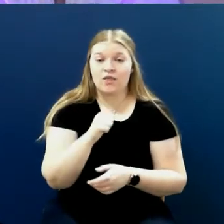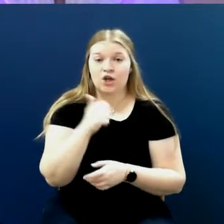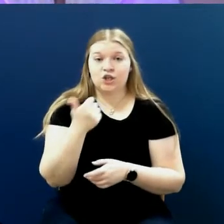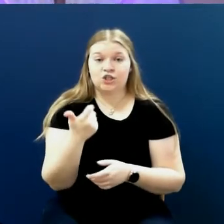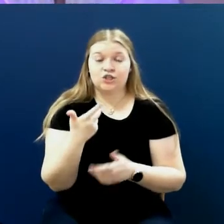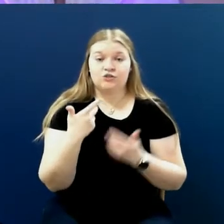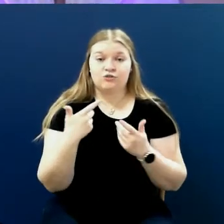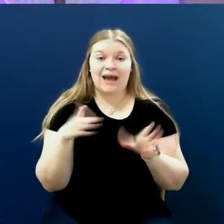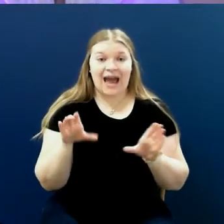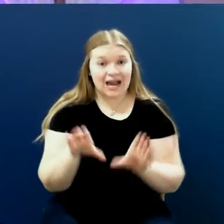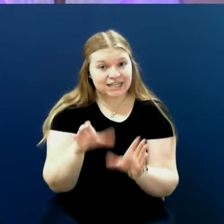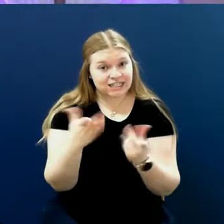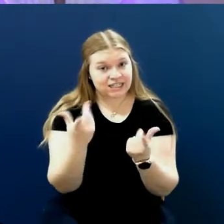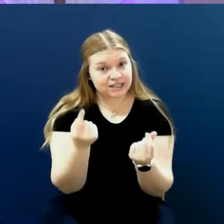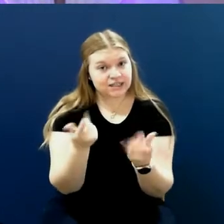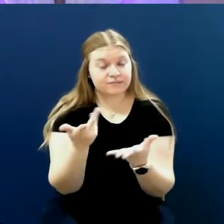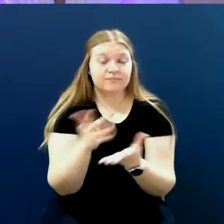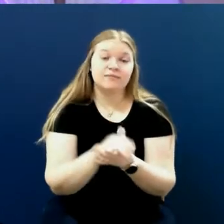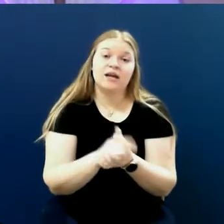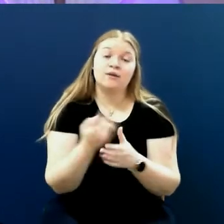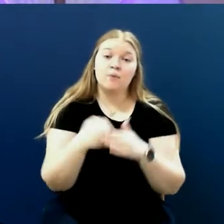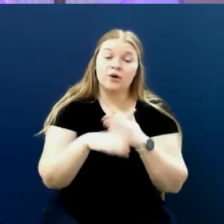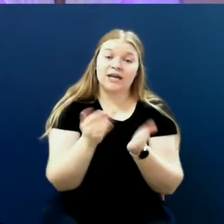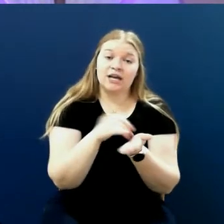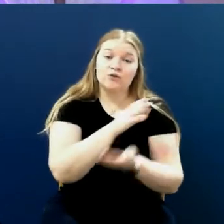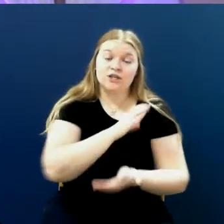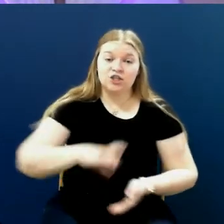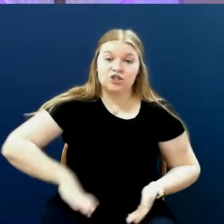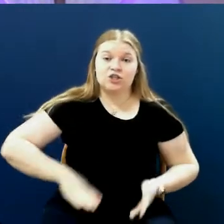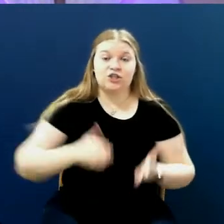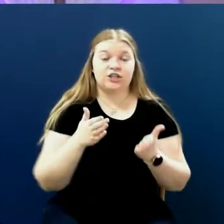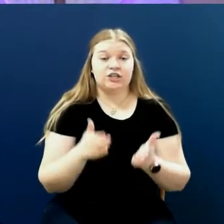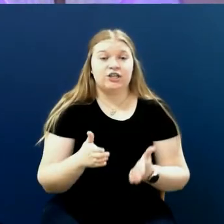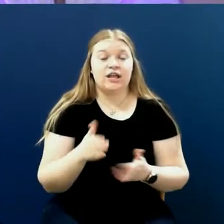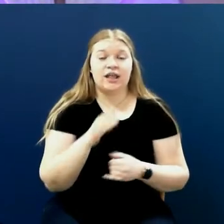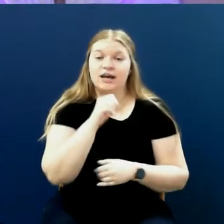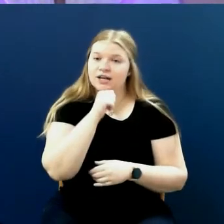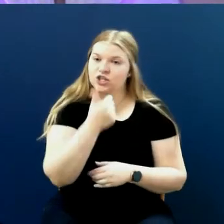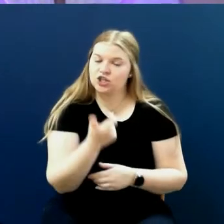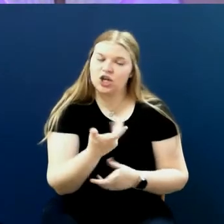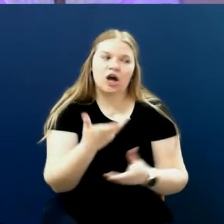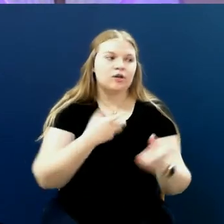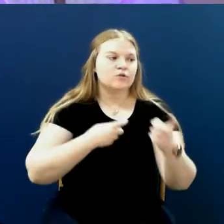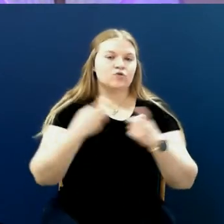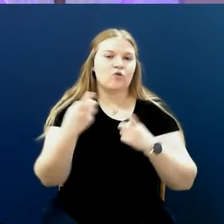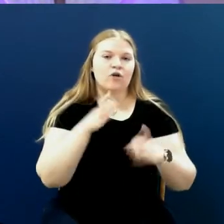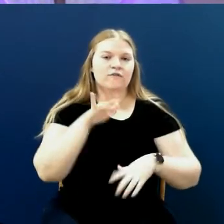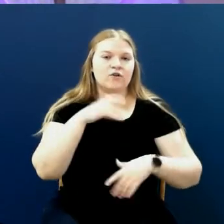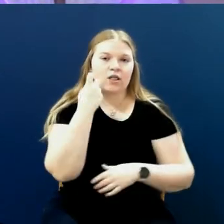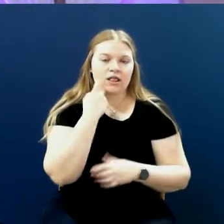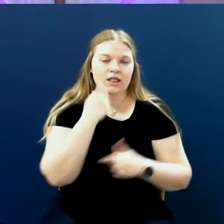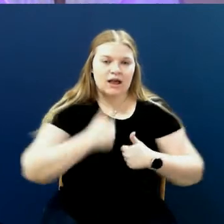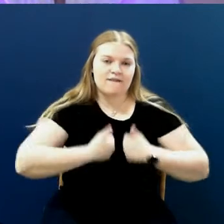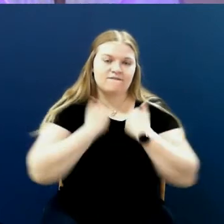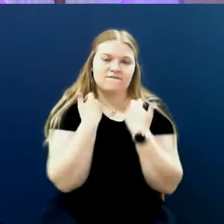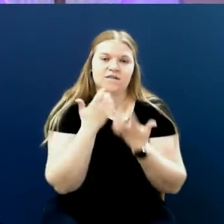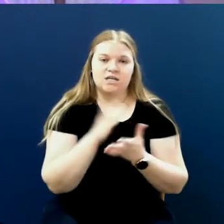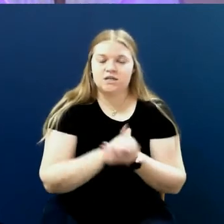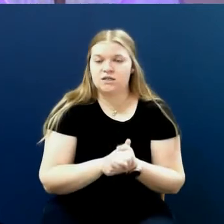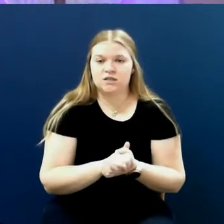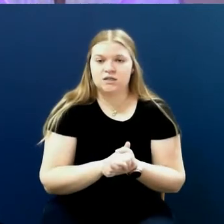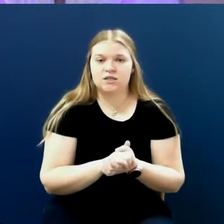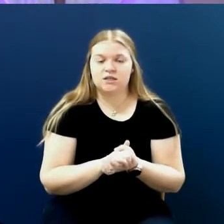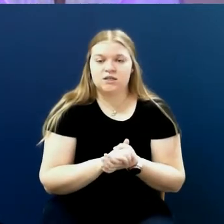you acted upon it. And as a born-again Christian, that is no longer to be the rule of your life. You're no longer